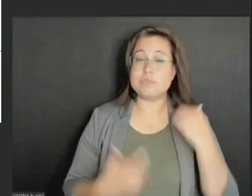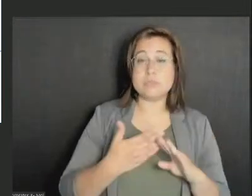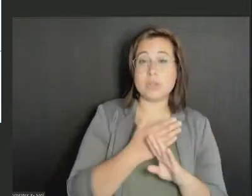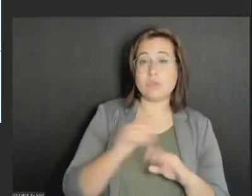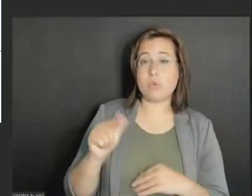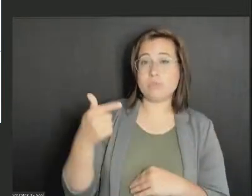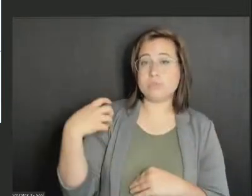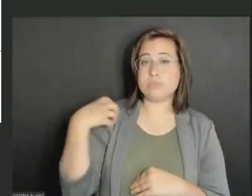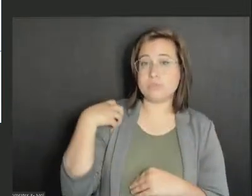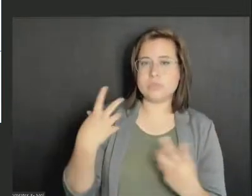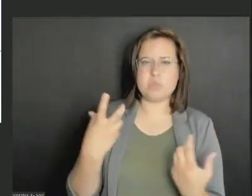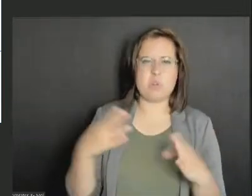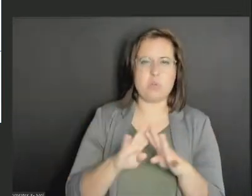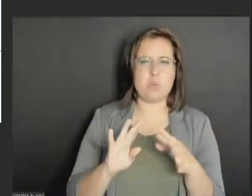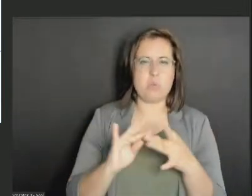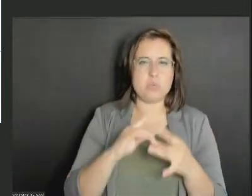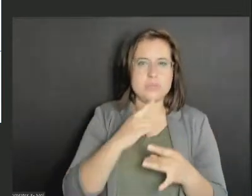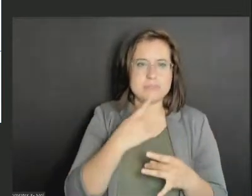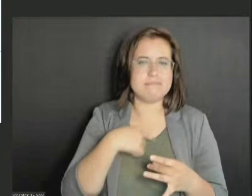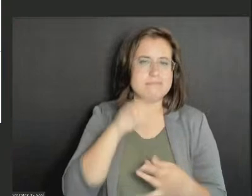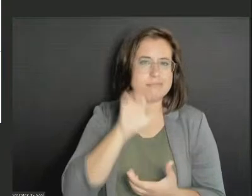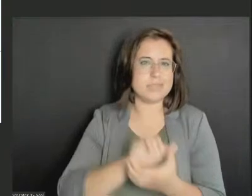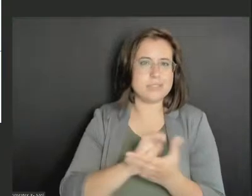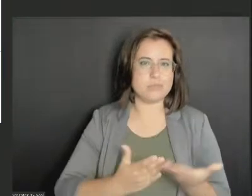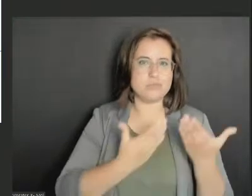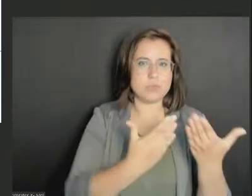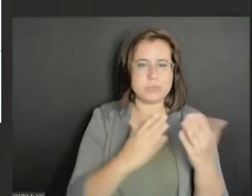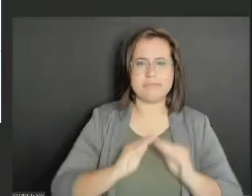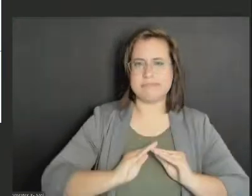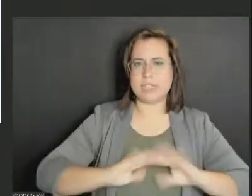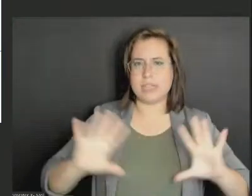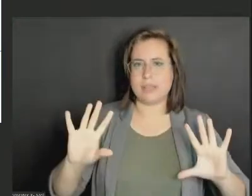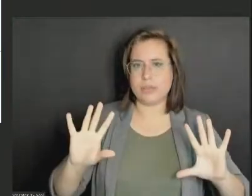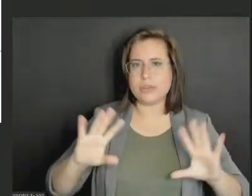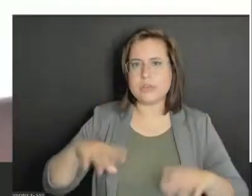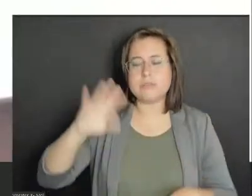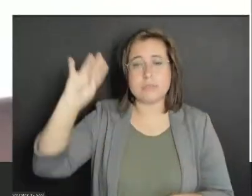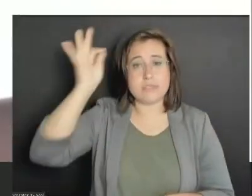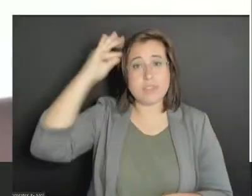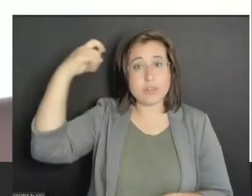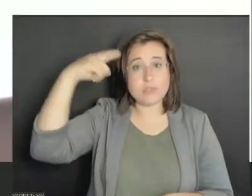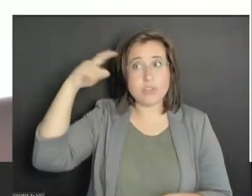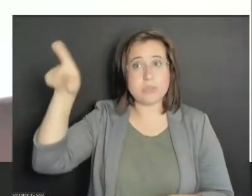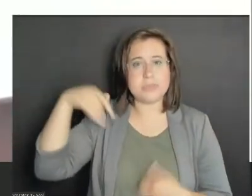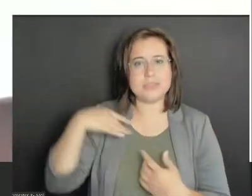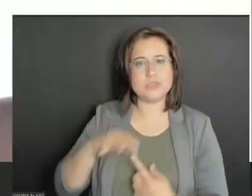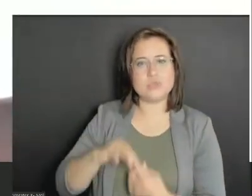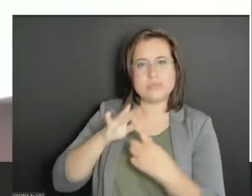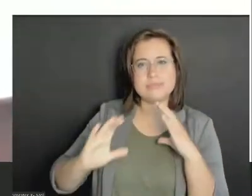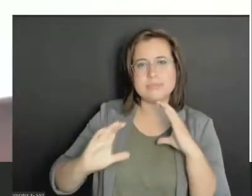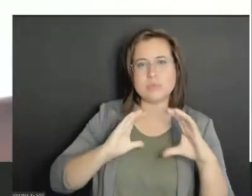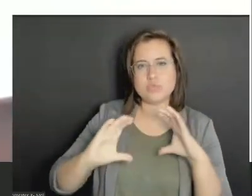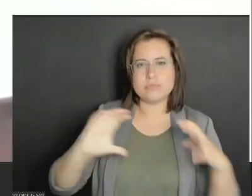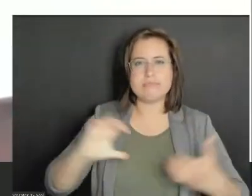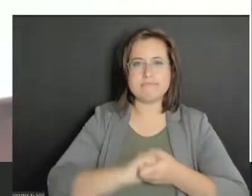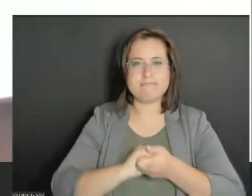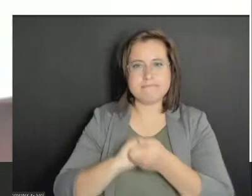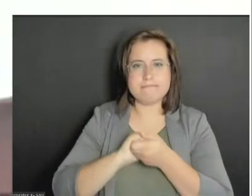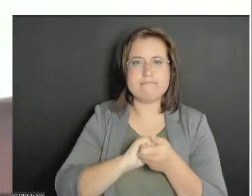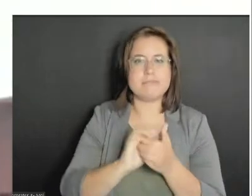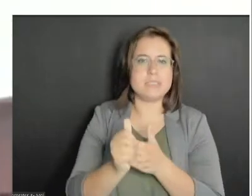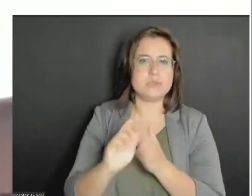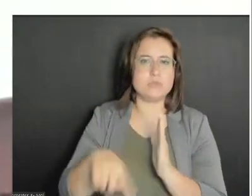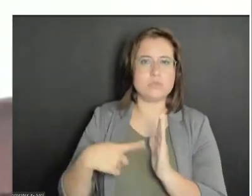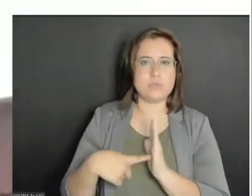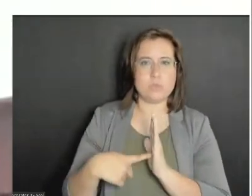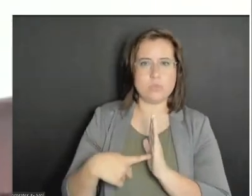want to close by saying we believe that these recommendations make clear that the federal government has a unique communications and collaboration leadership role, but